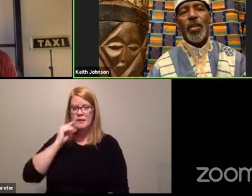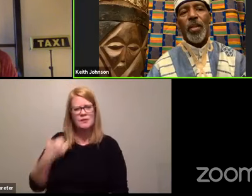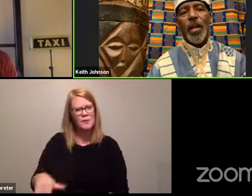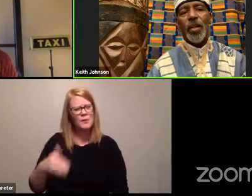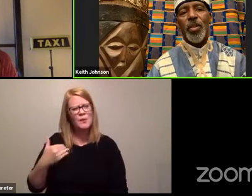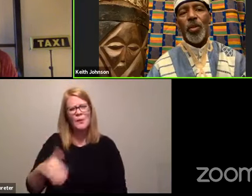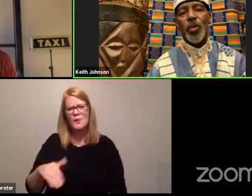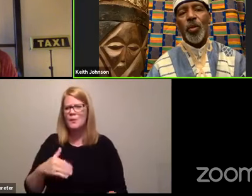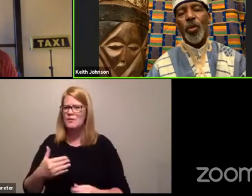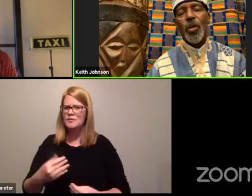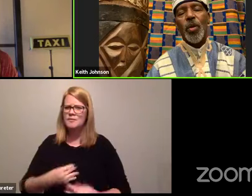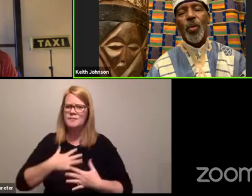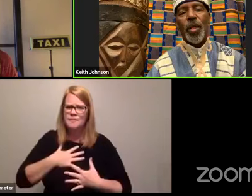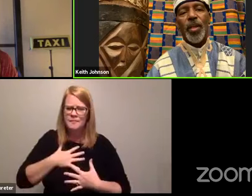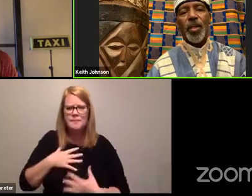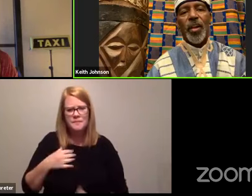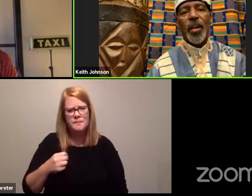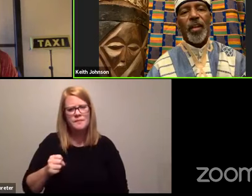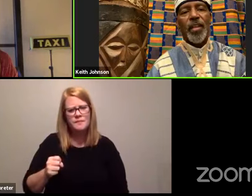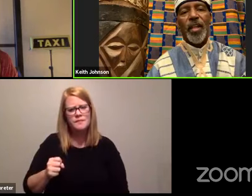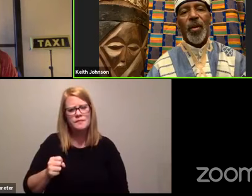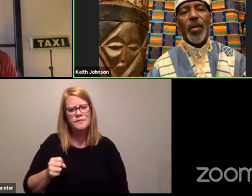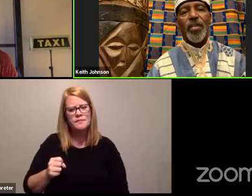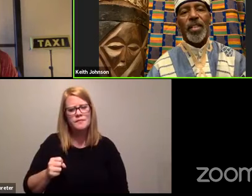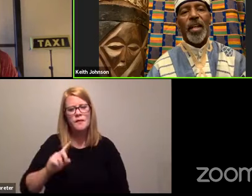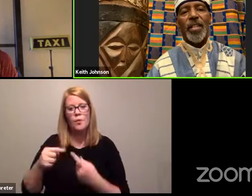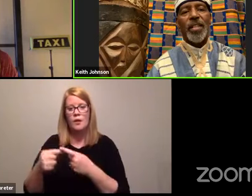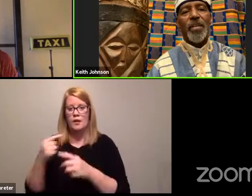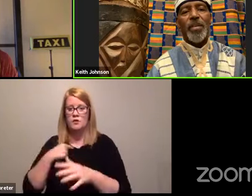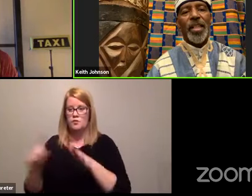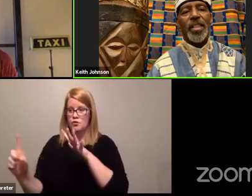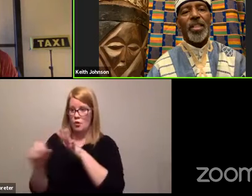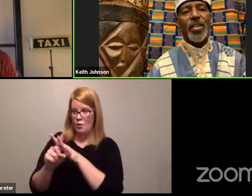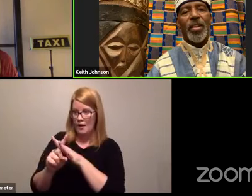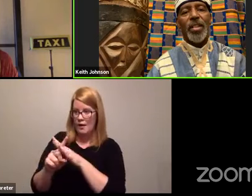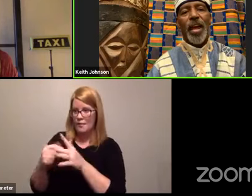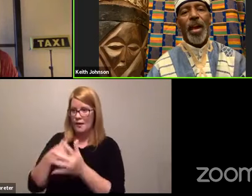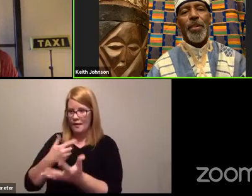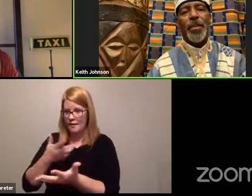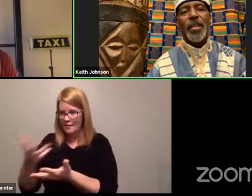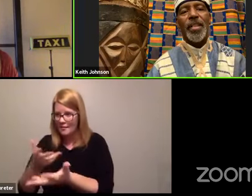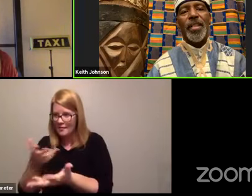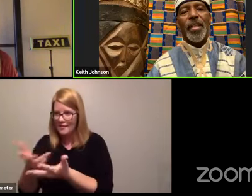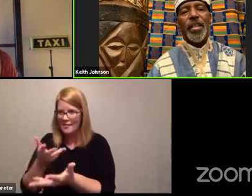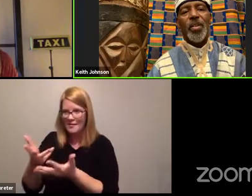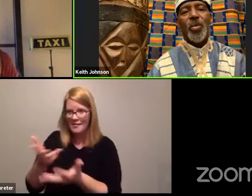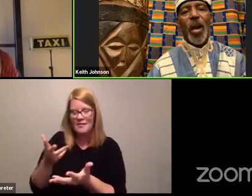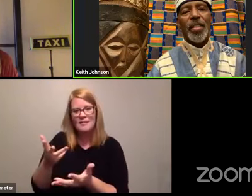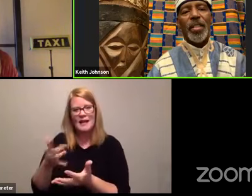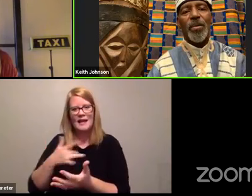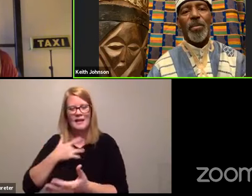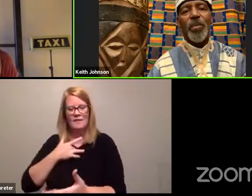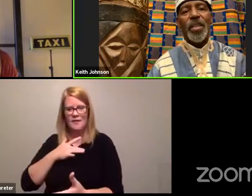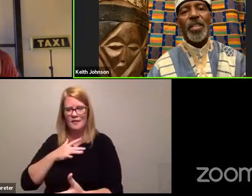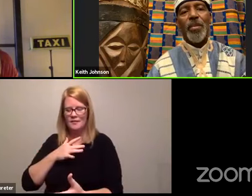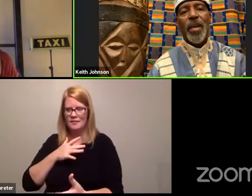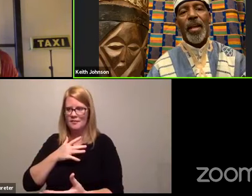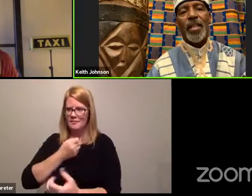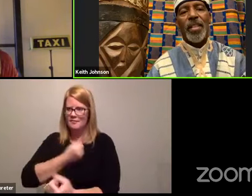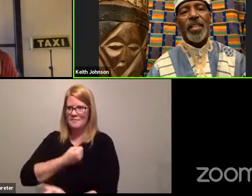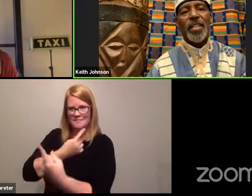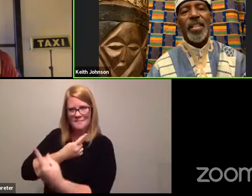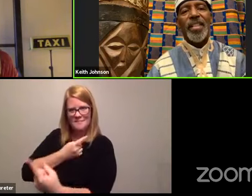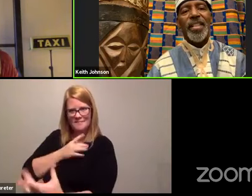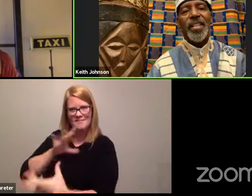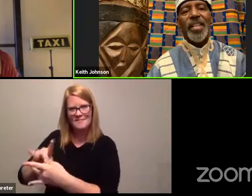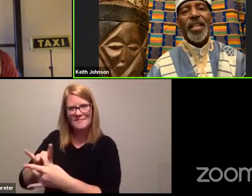know what you're going to do when you're there. And then all of a sudden, the magic starts to happen. And you watch them